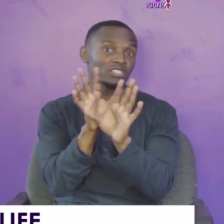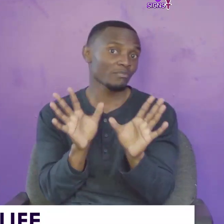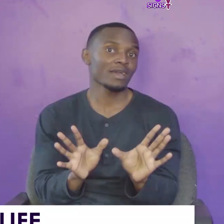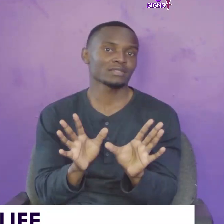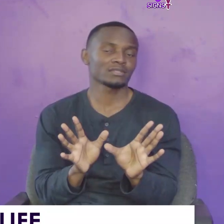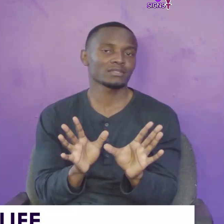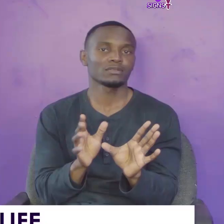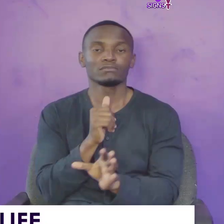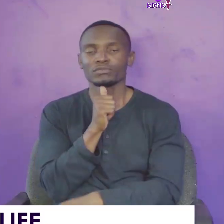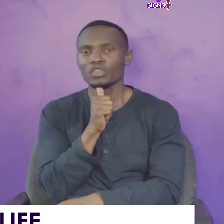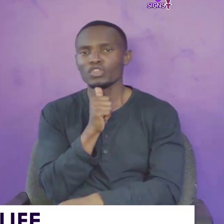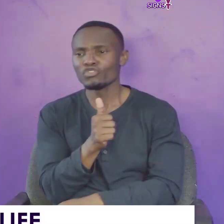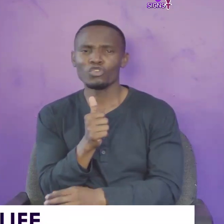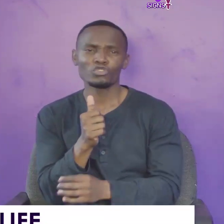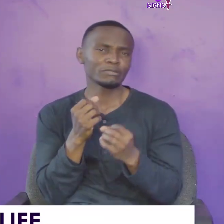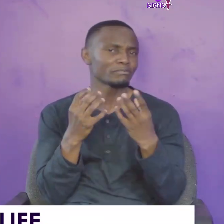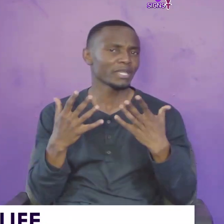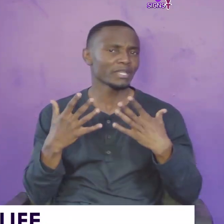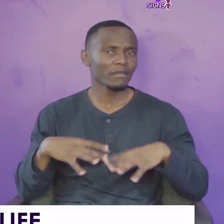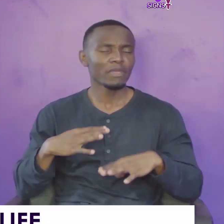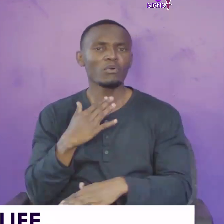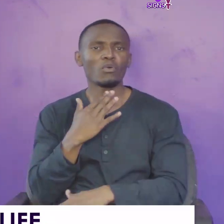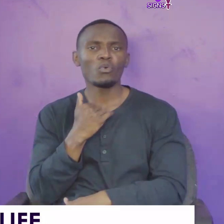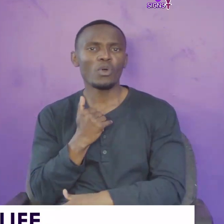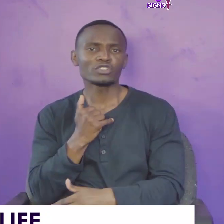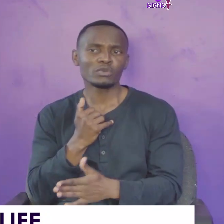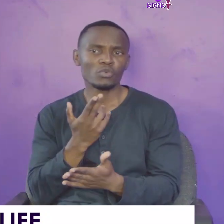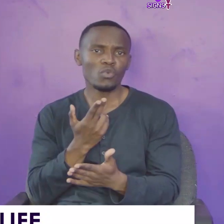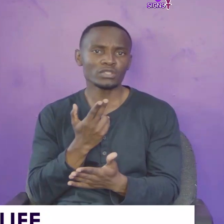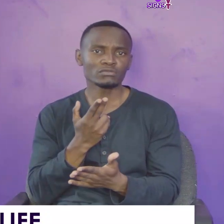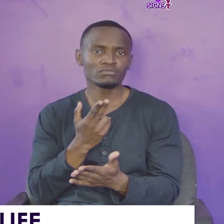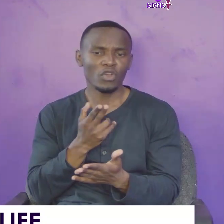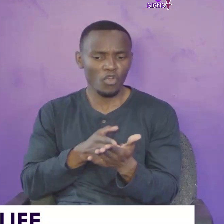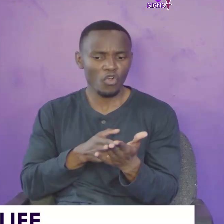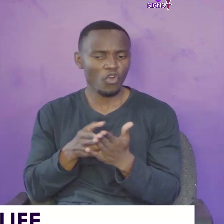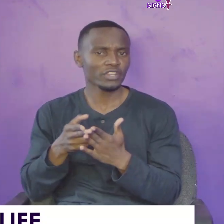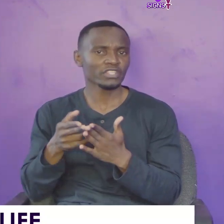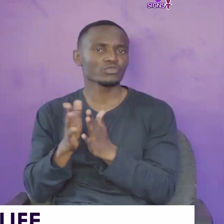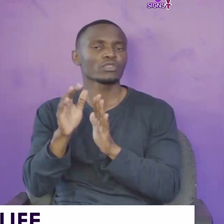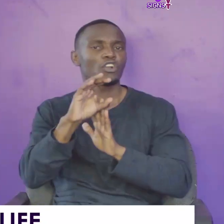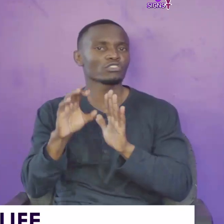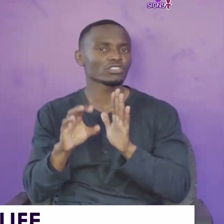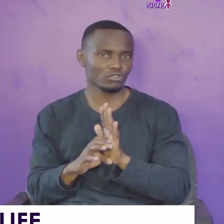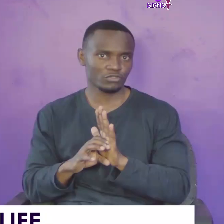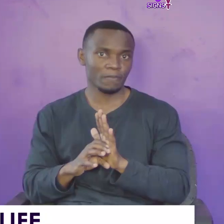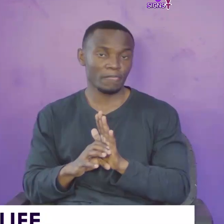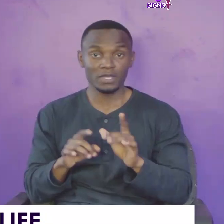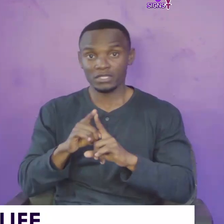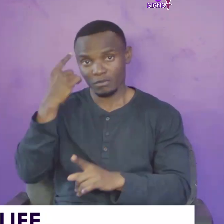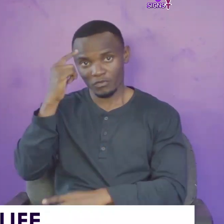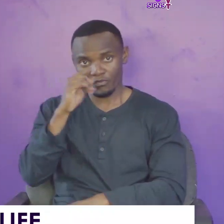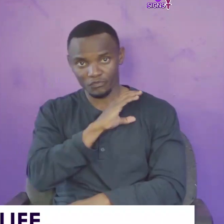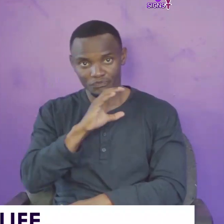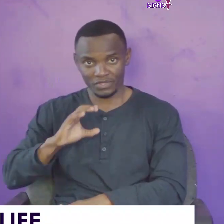many people want to be loyal to the Constitution. Very true. And, for Christians and